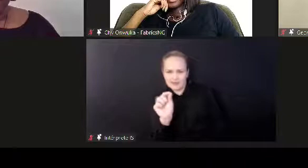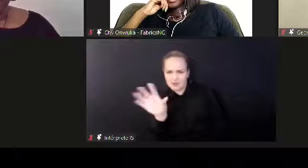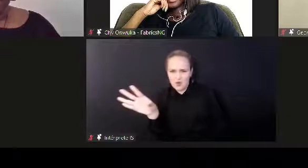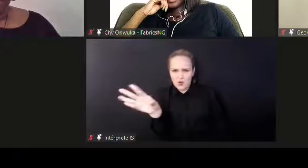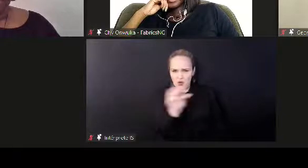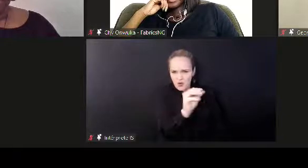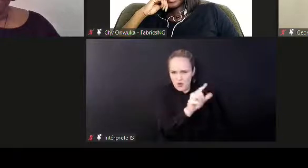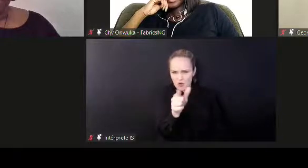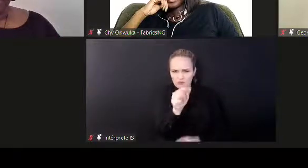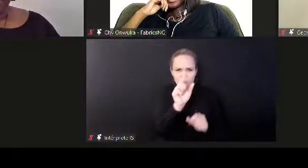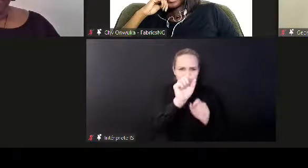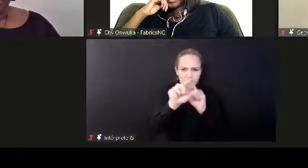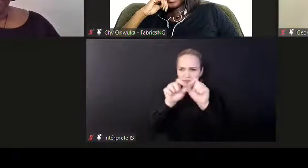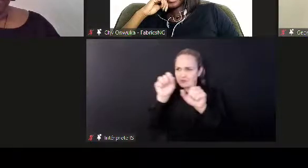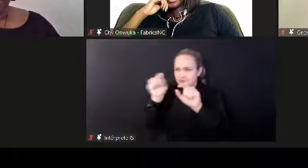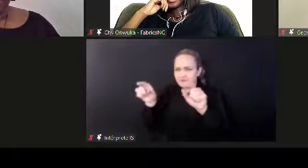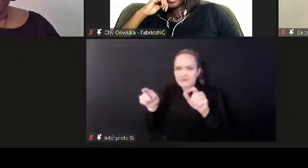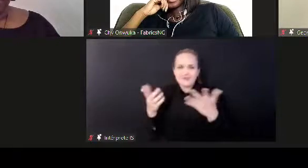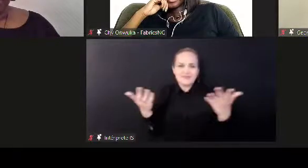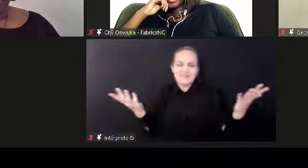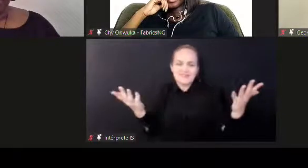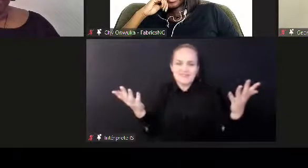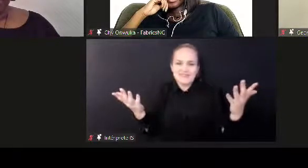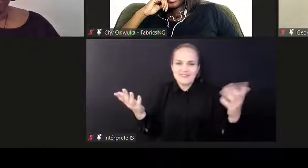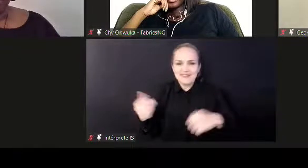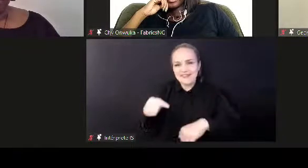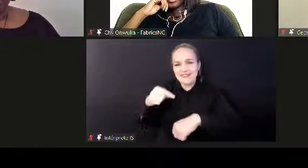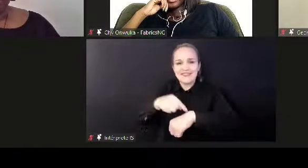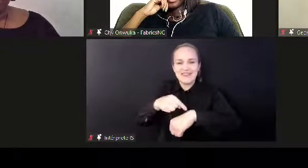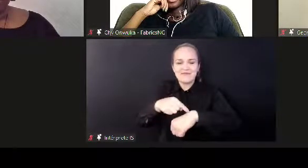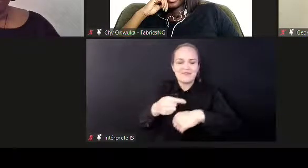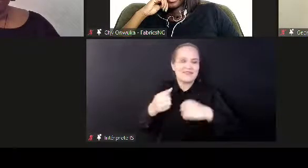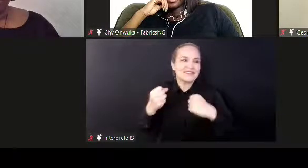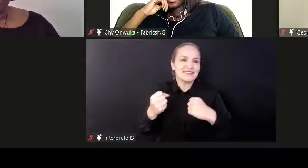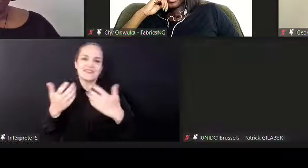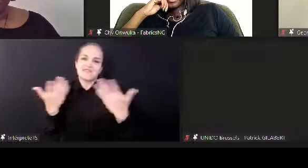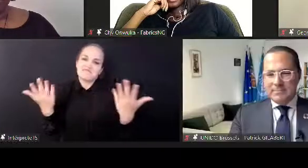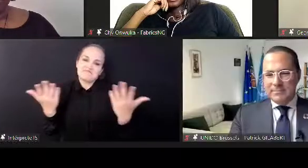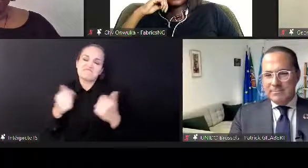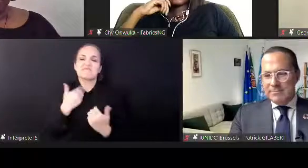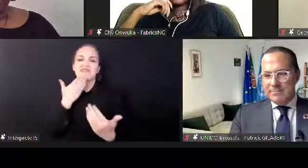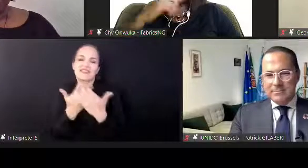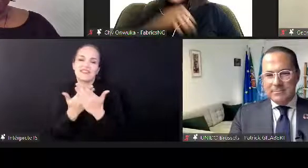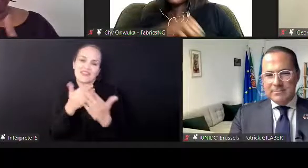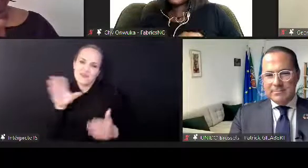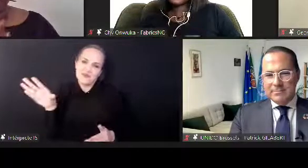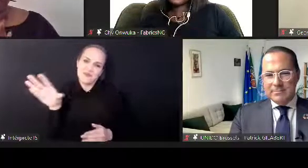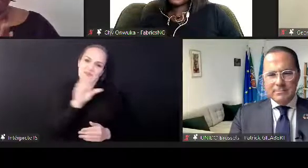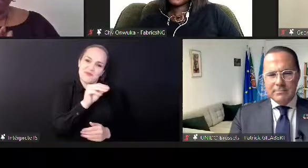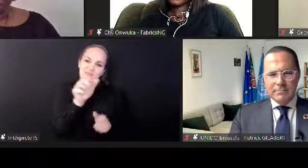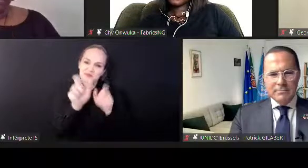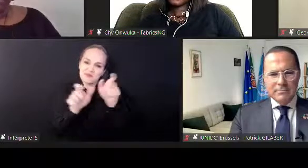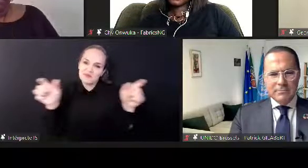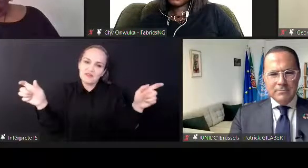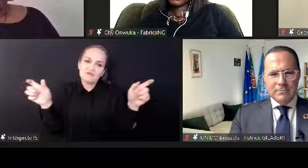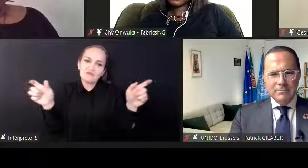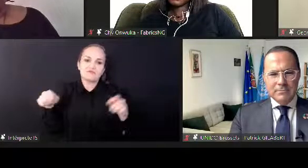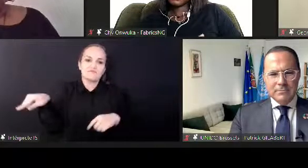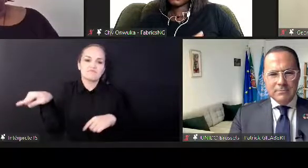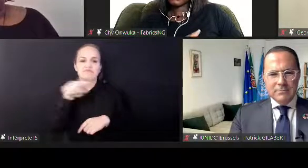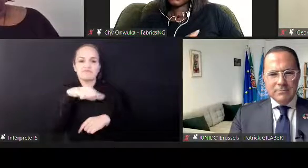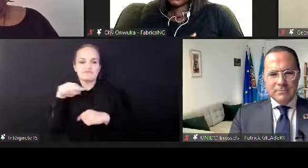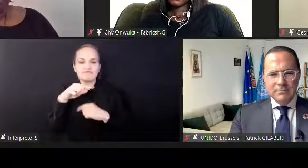us. For all the audience that wants to learn more, please obviously